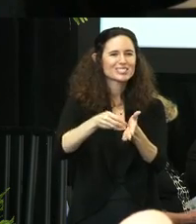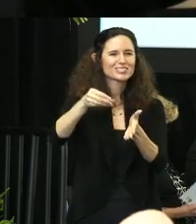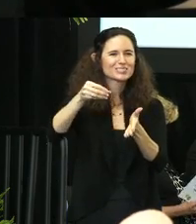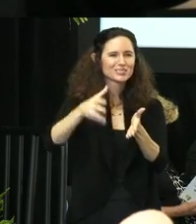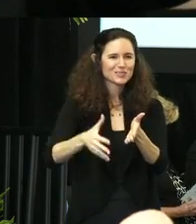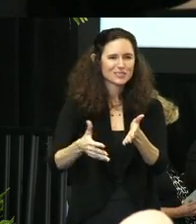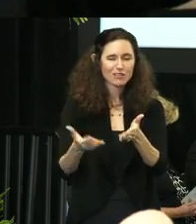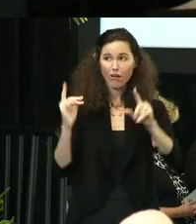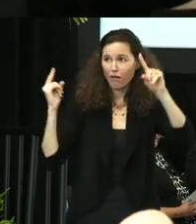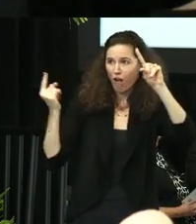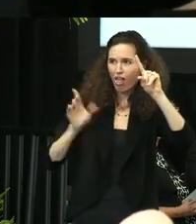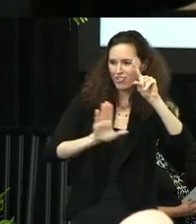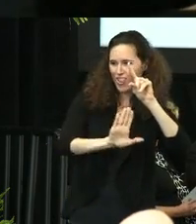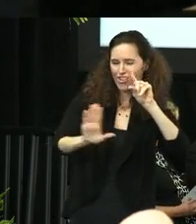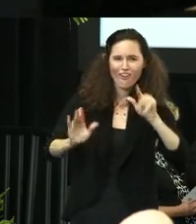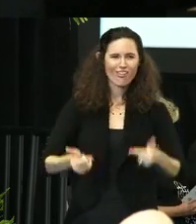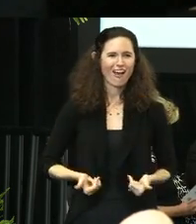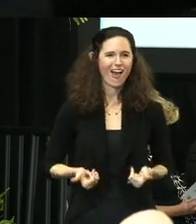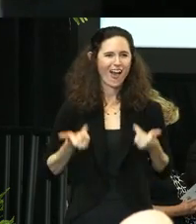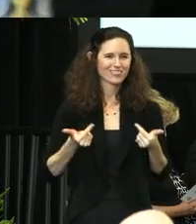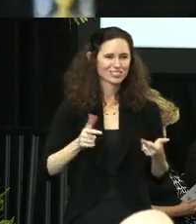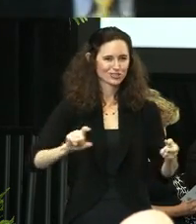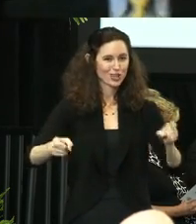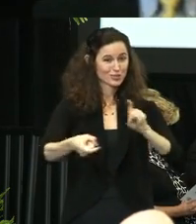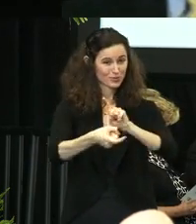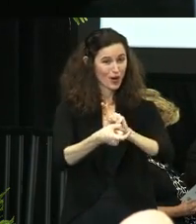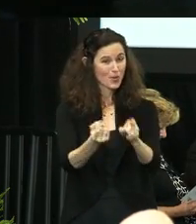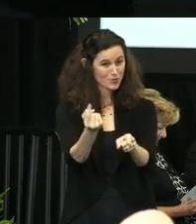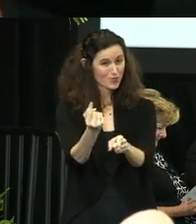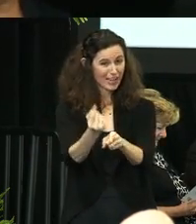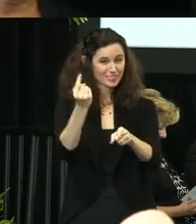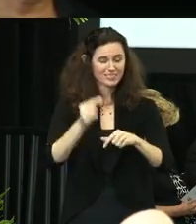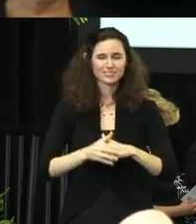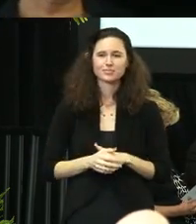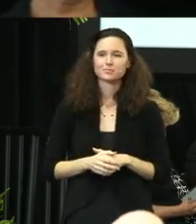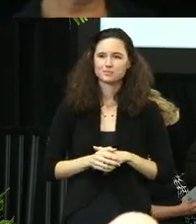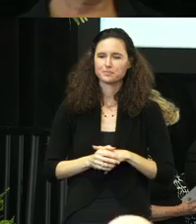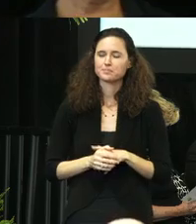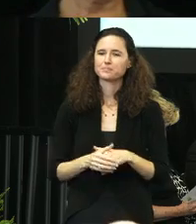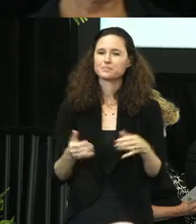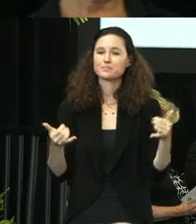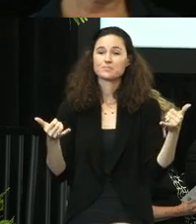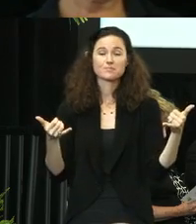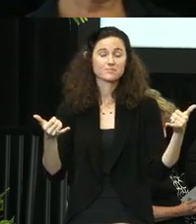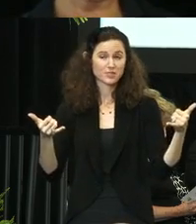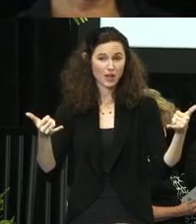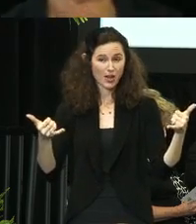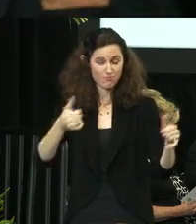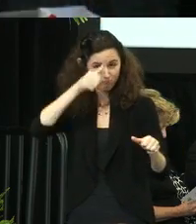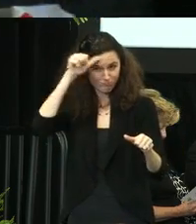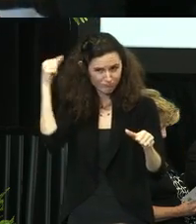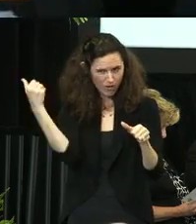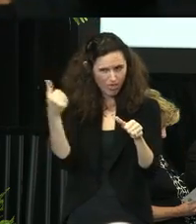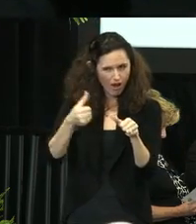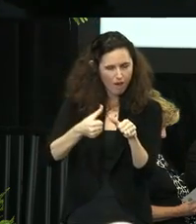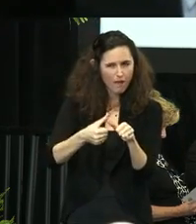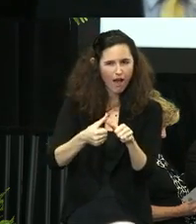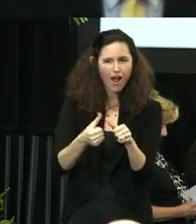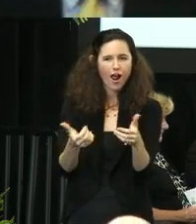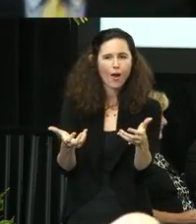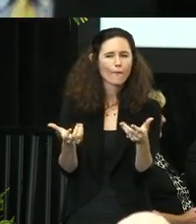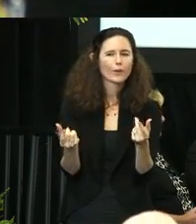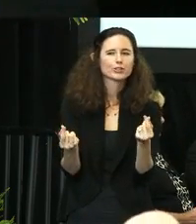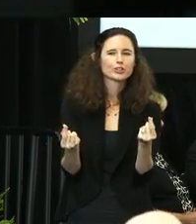their lives and contribute to this great community that we live in. So, with that in mind, what I'd like you to